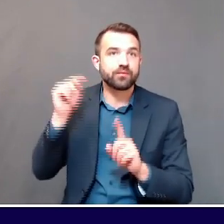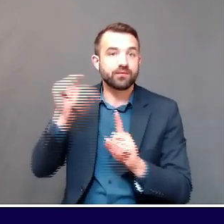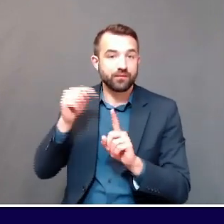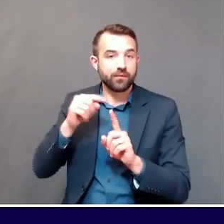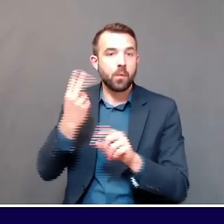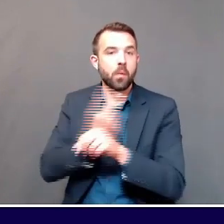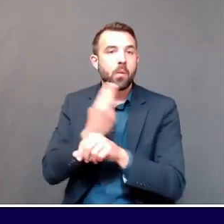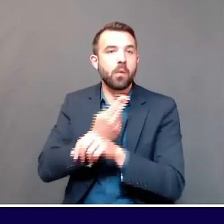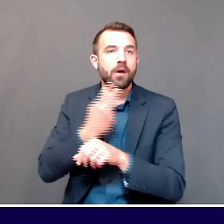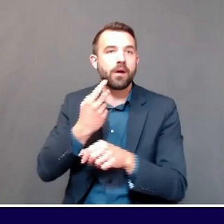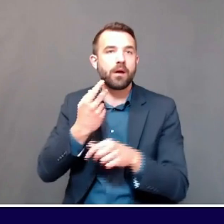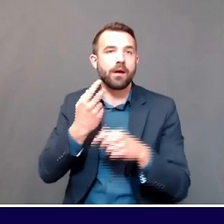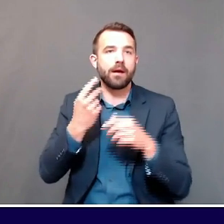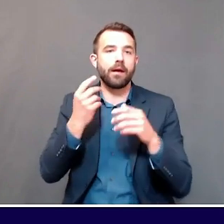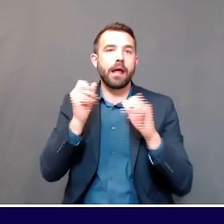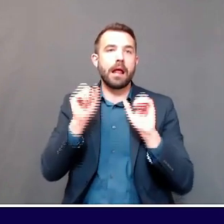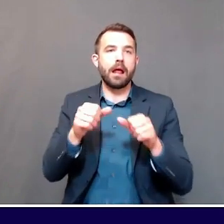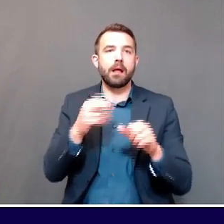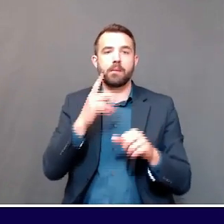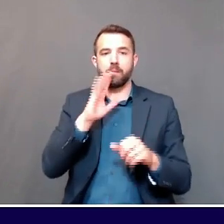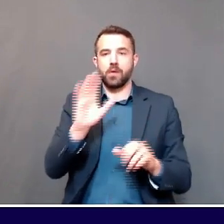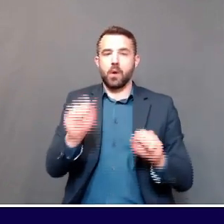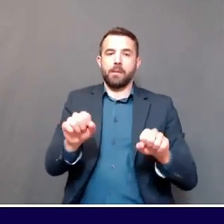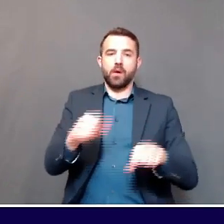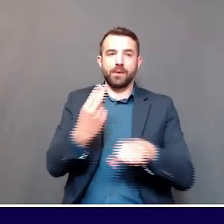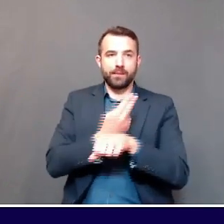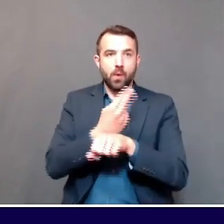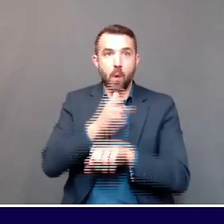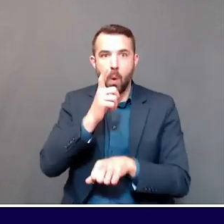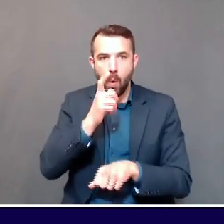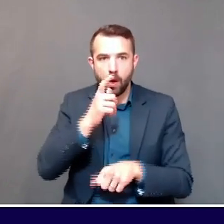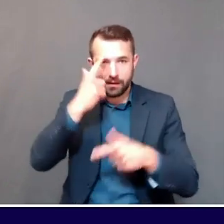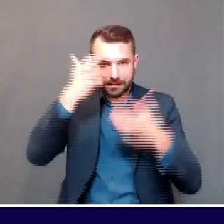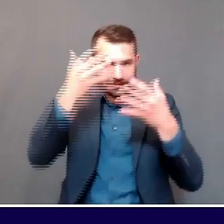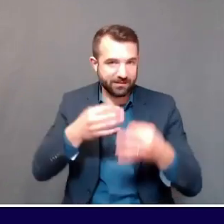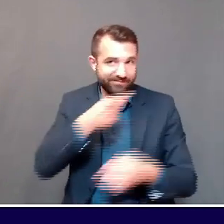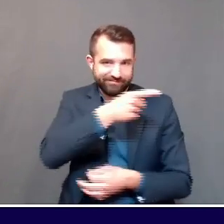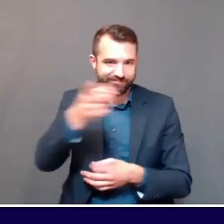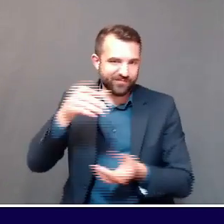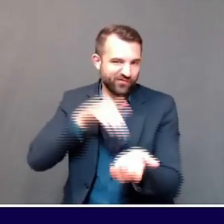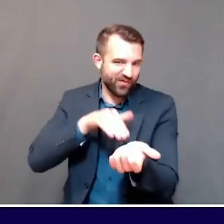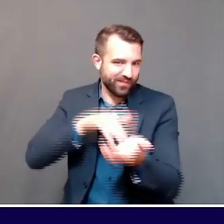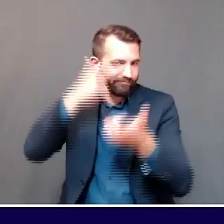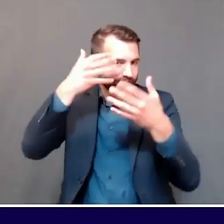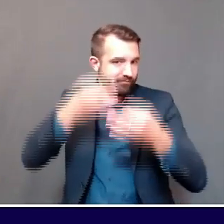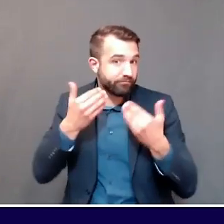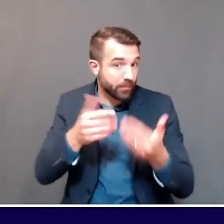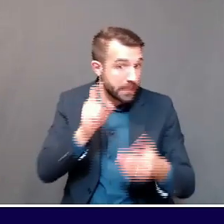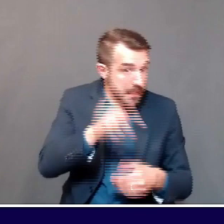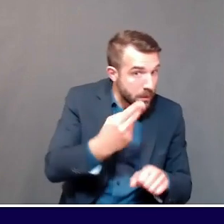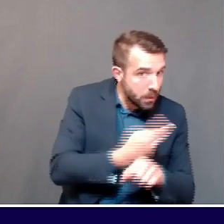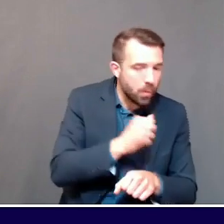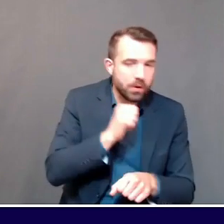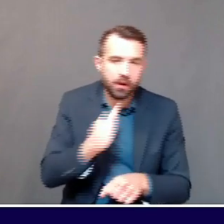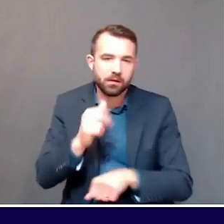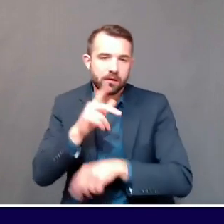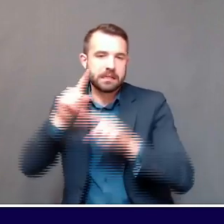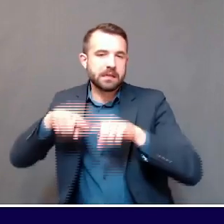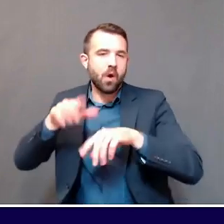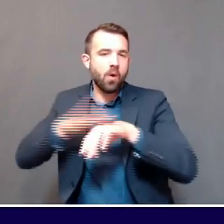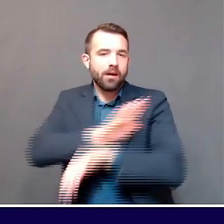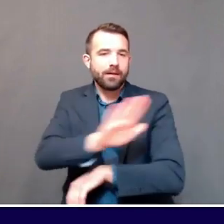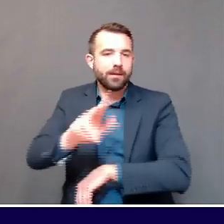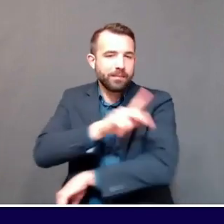treatment, can be used at the physician's discretion in the treatment of COVID-19. The shipment that we received